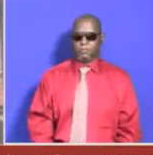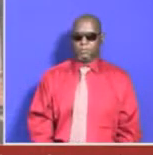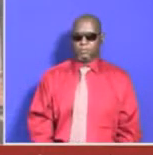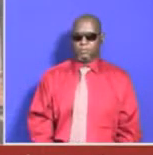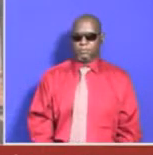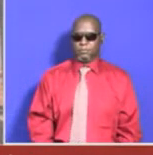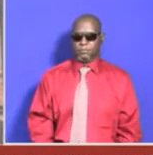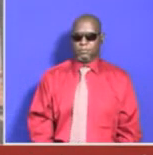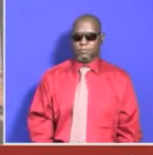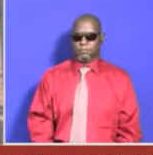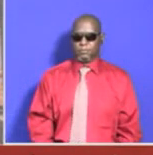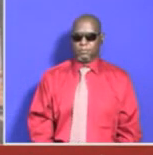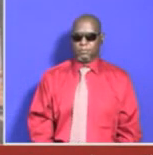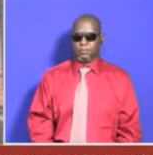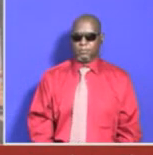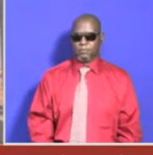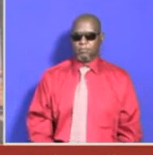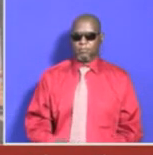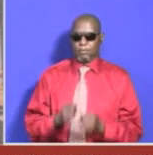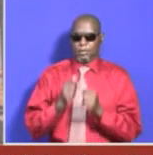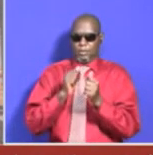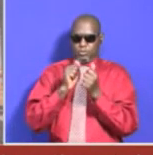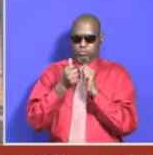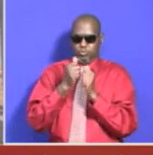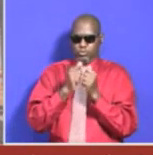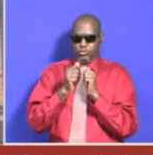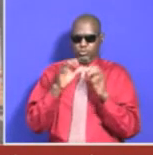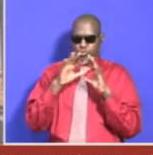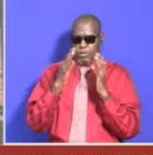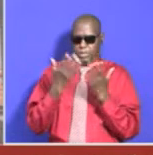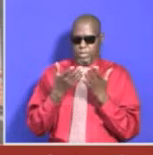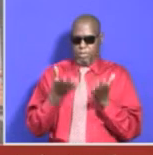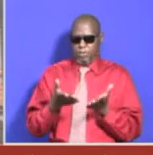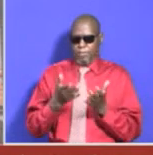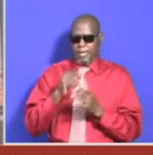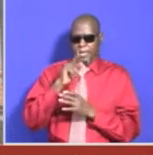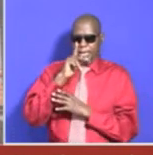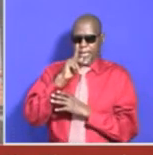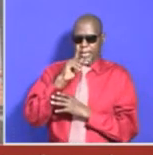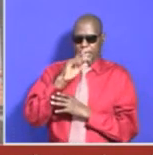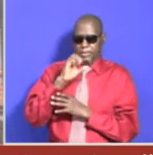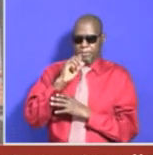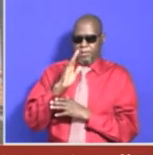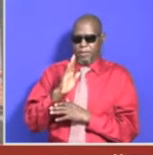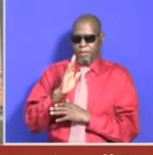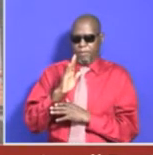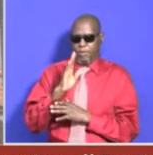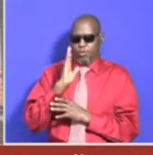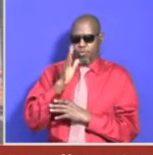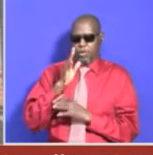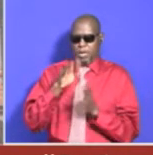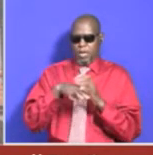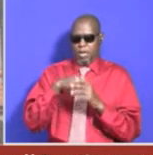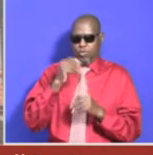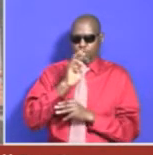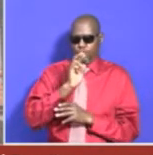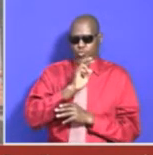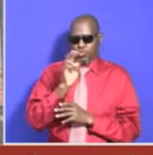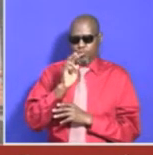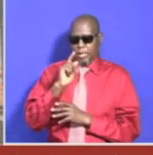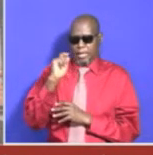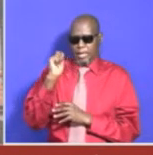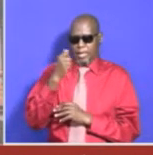Now we take a look at what is happening in the sports world, where the KCB RFC will be out hunting for the Kenya Cup